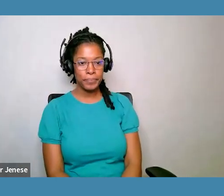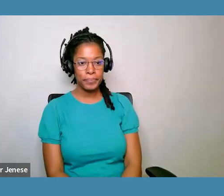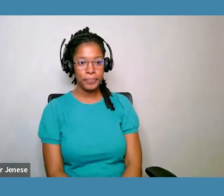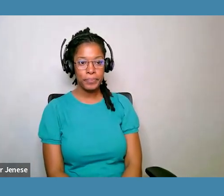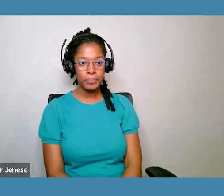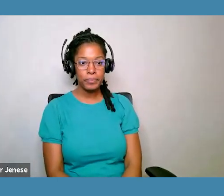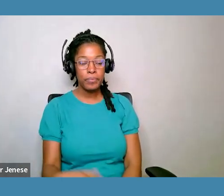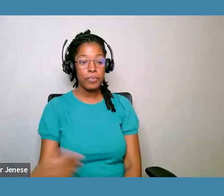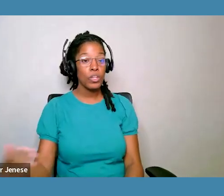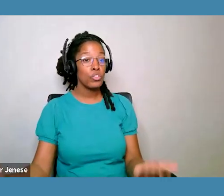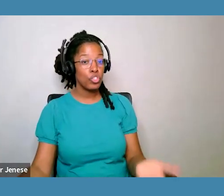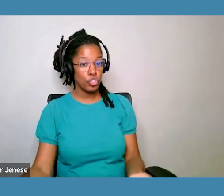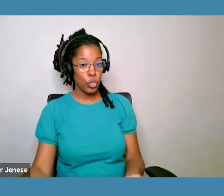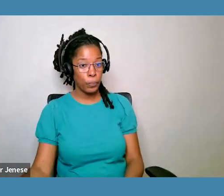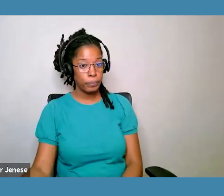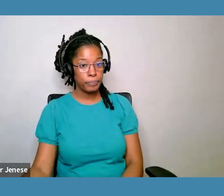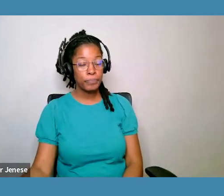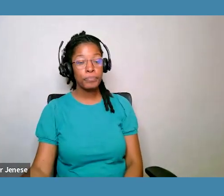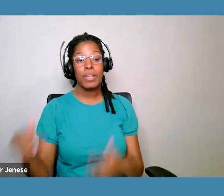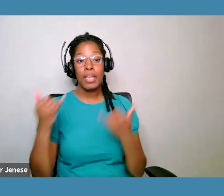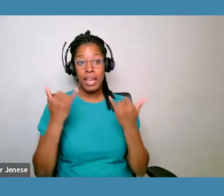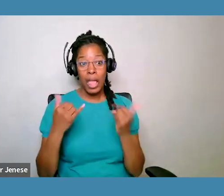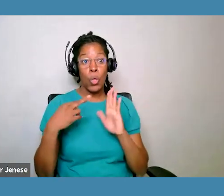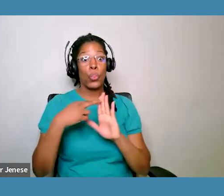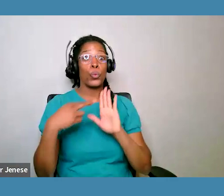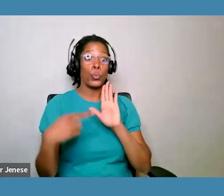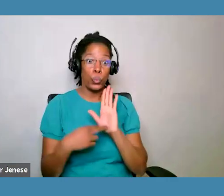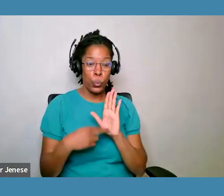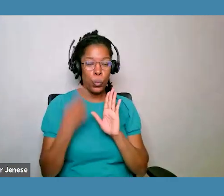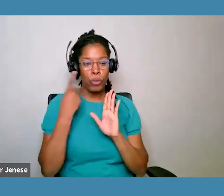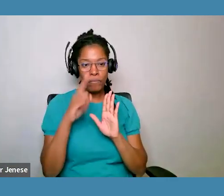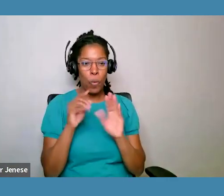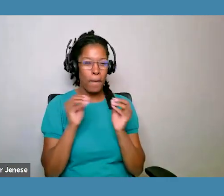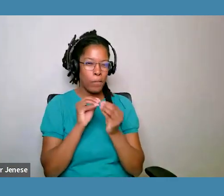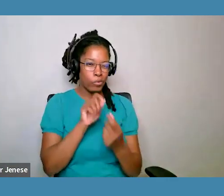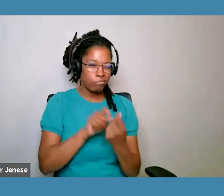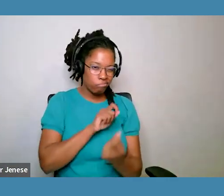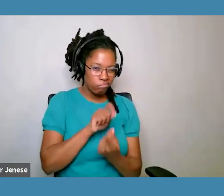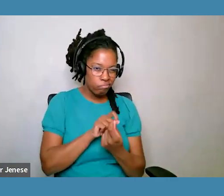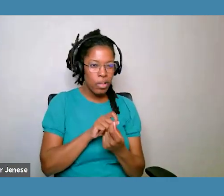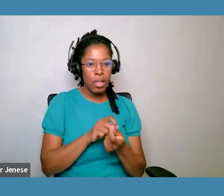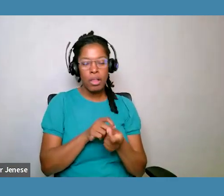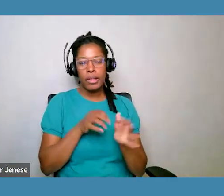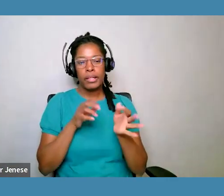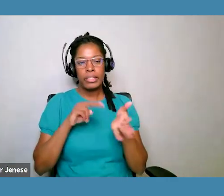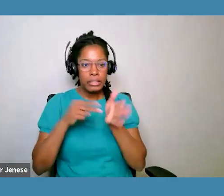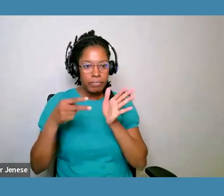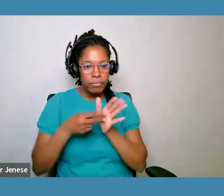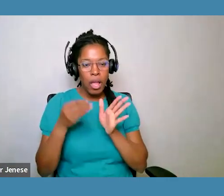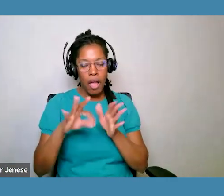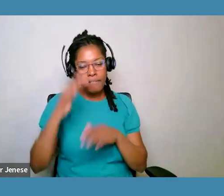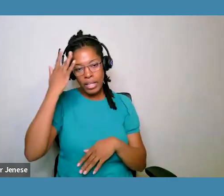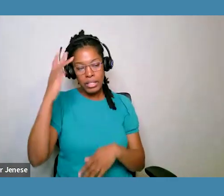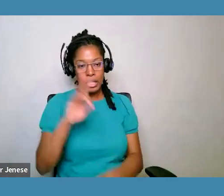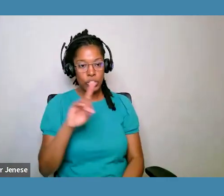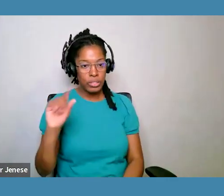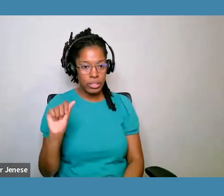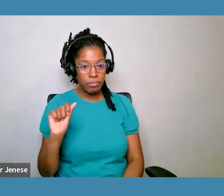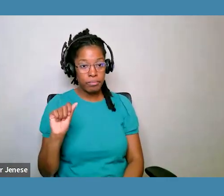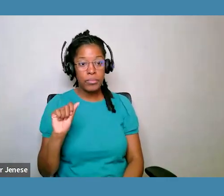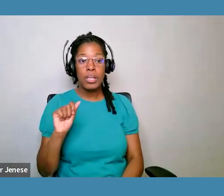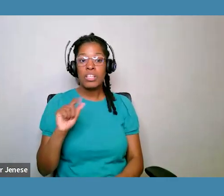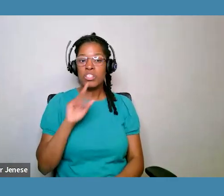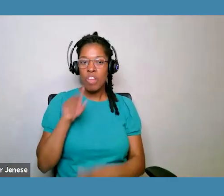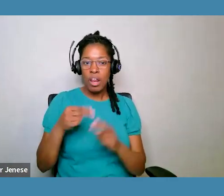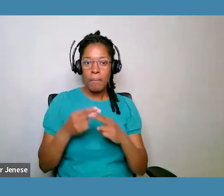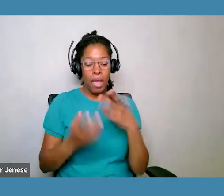So, okay, going into the rule to get our more detail about how they've defined intellectual disability, when they talk about